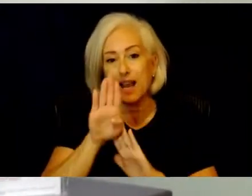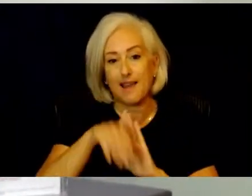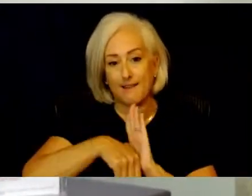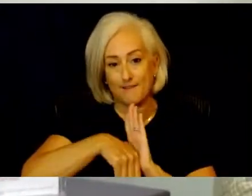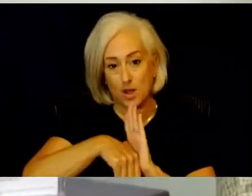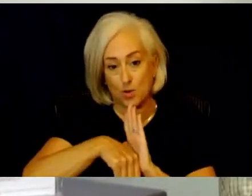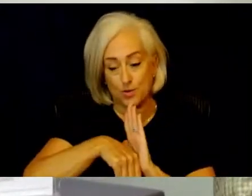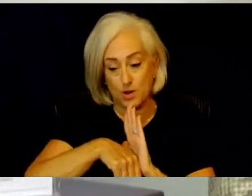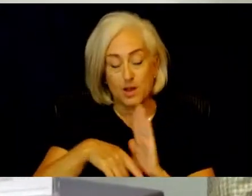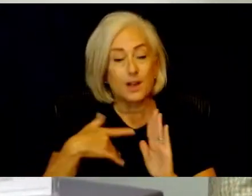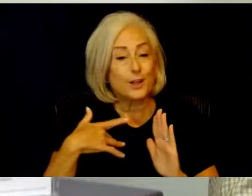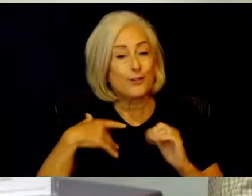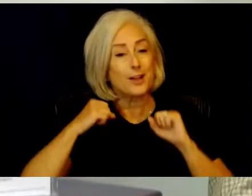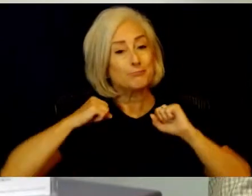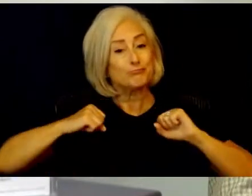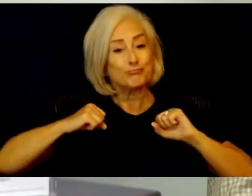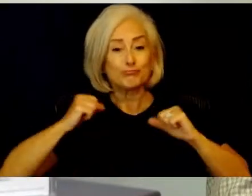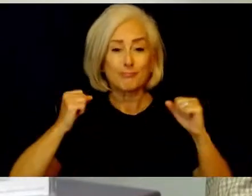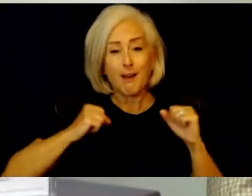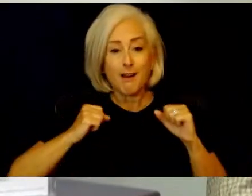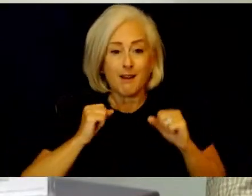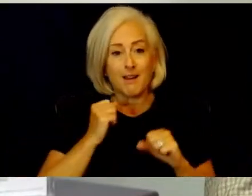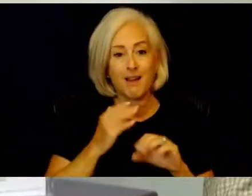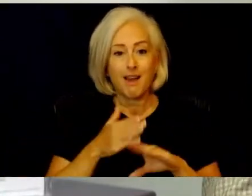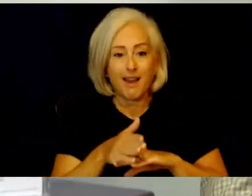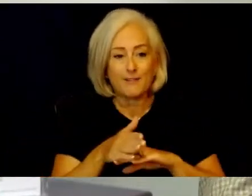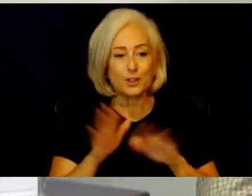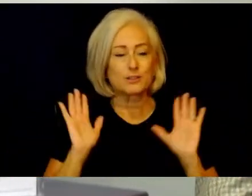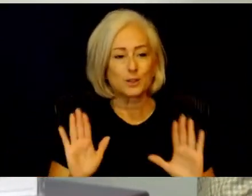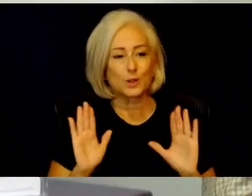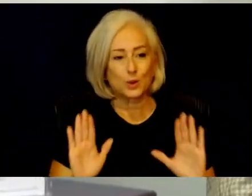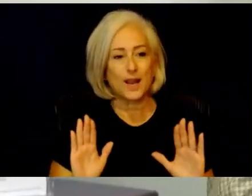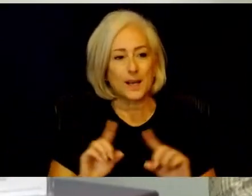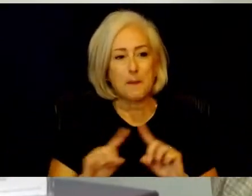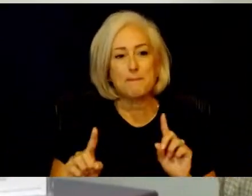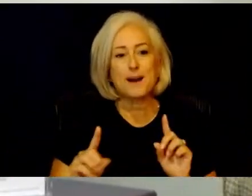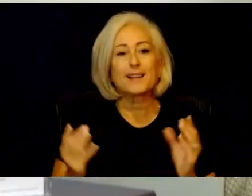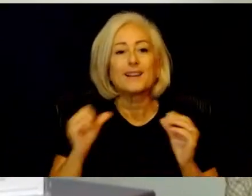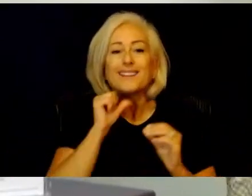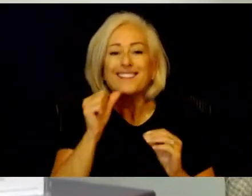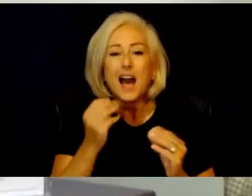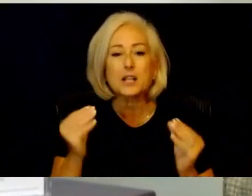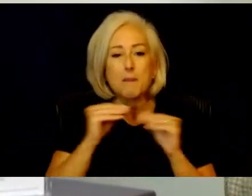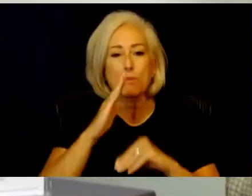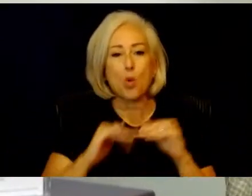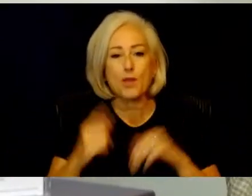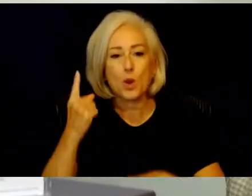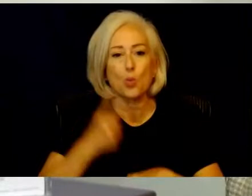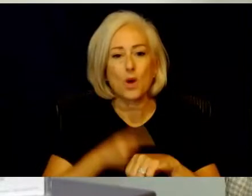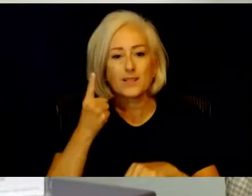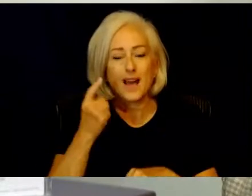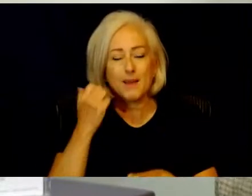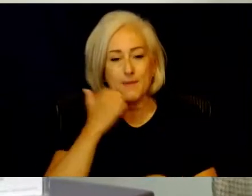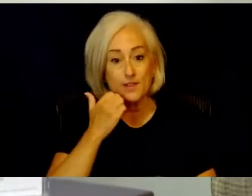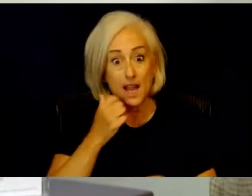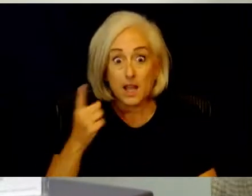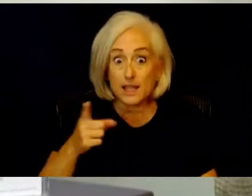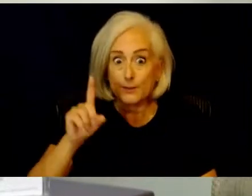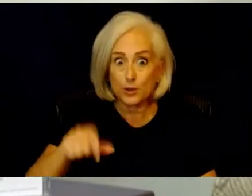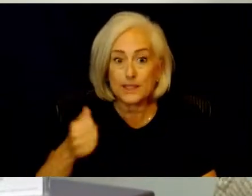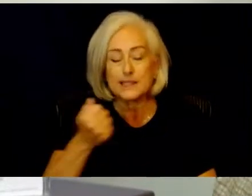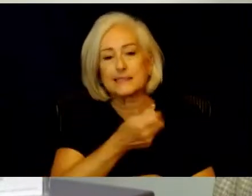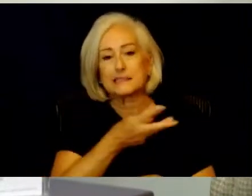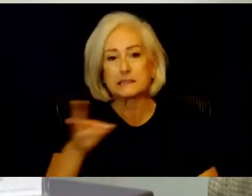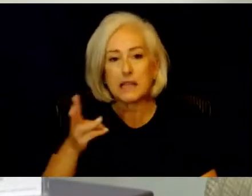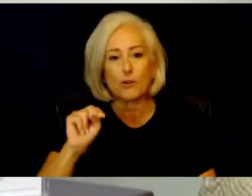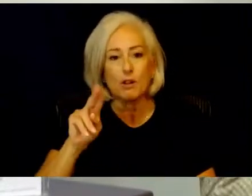refreshed, then they are a helpful thing to do. Typically not more than once a day. But if you are requiring multiple naps, long naps, or not even feeling rested